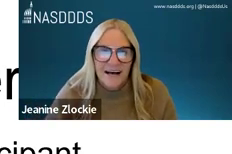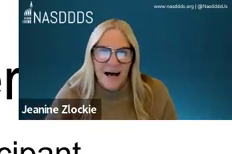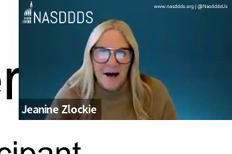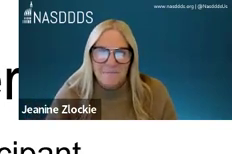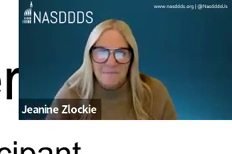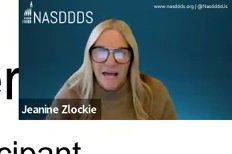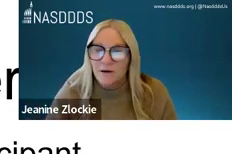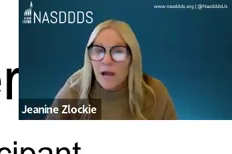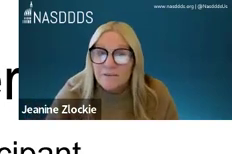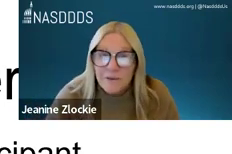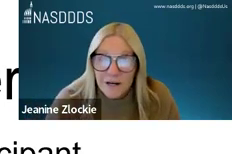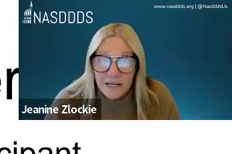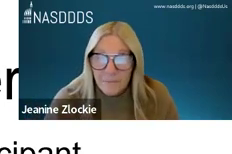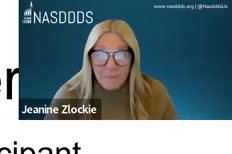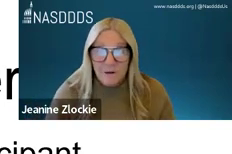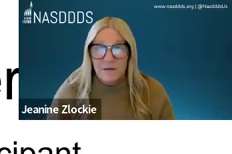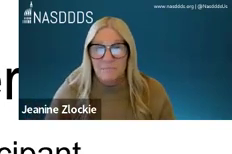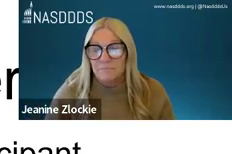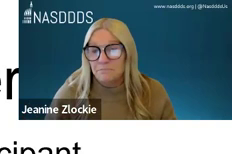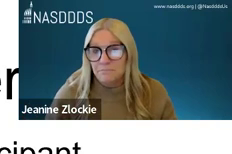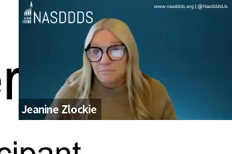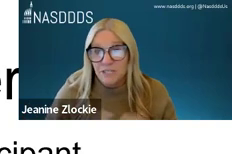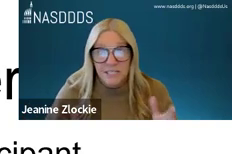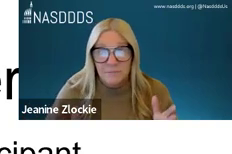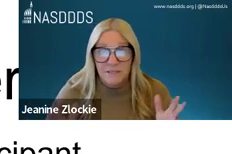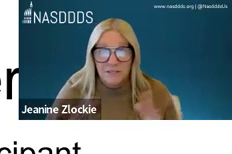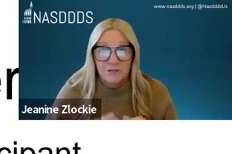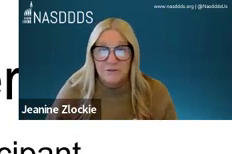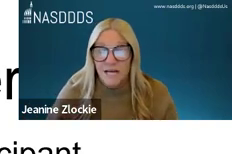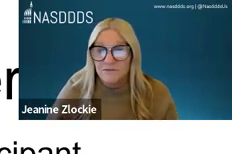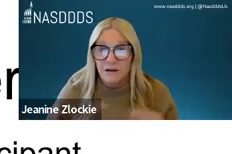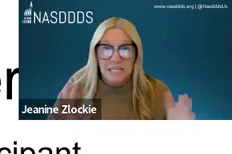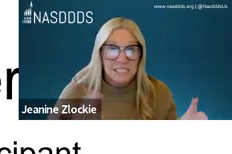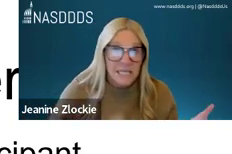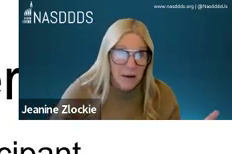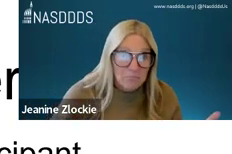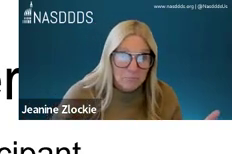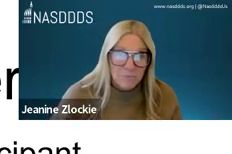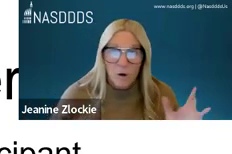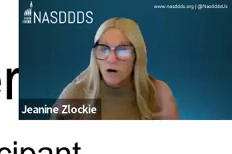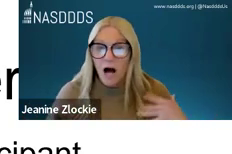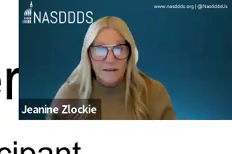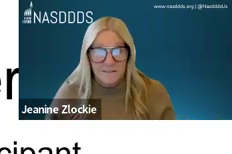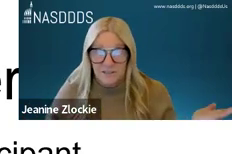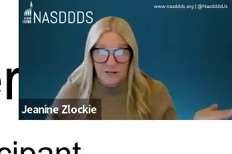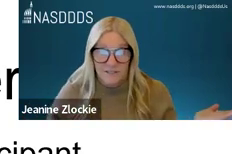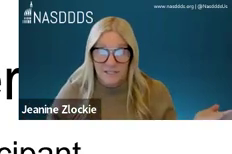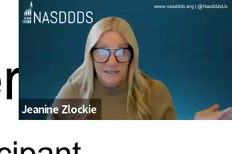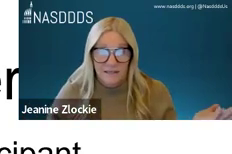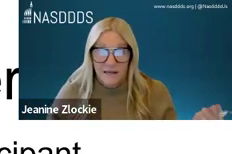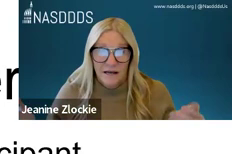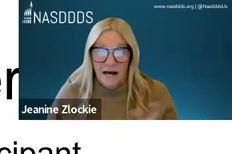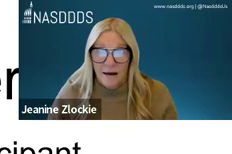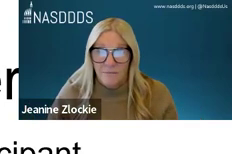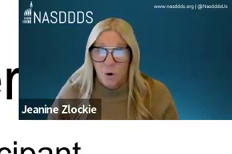noted. And a waiver may permit participants to self-direct some or all of the